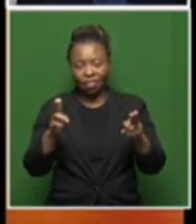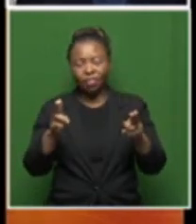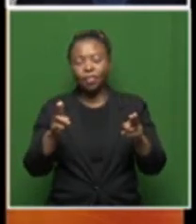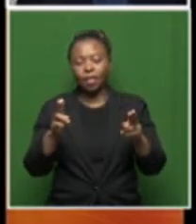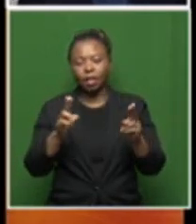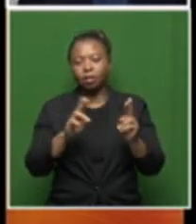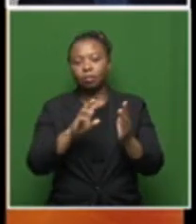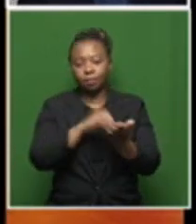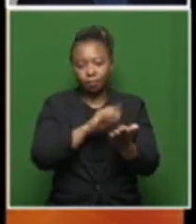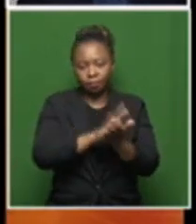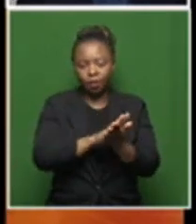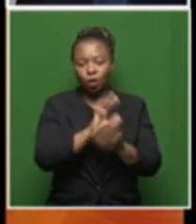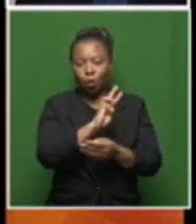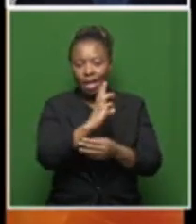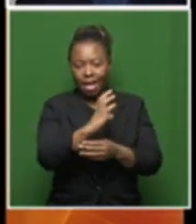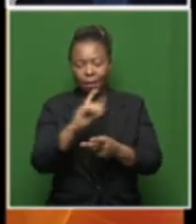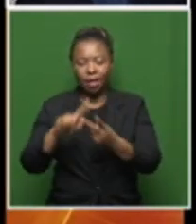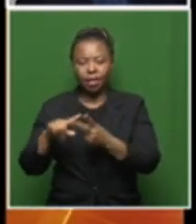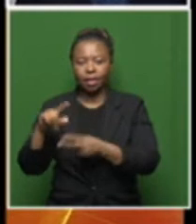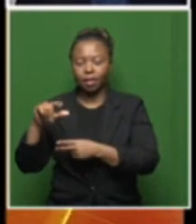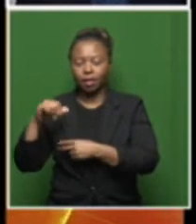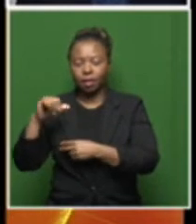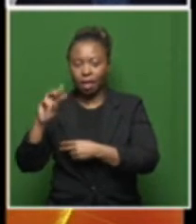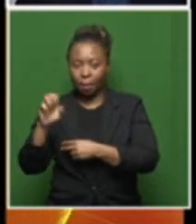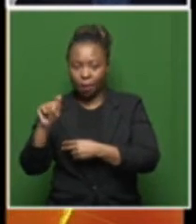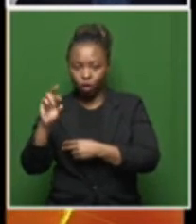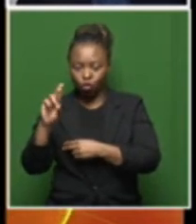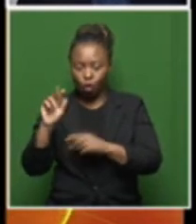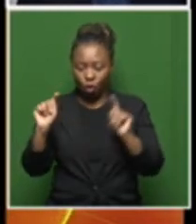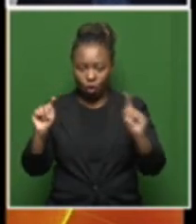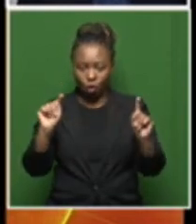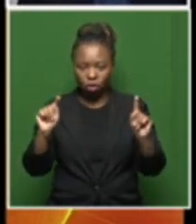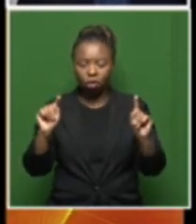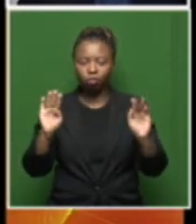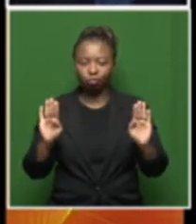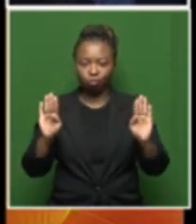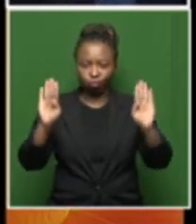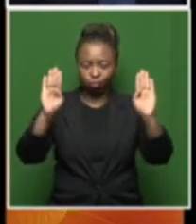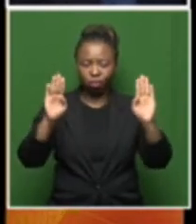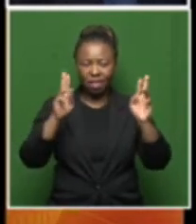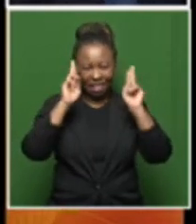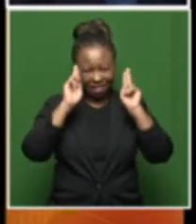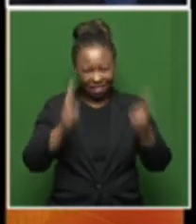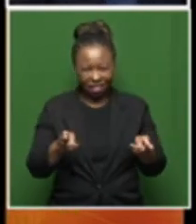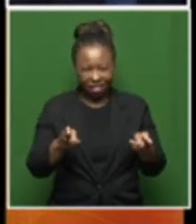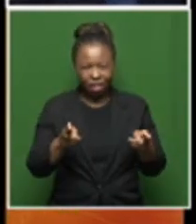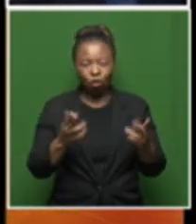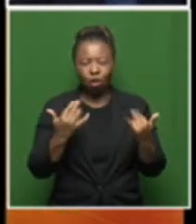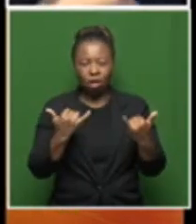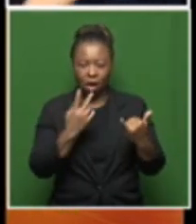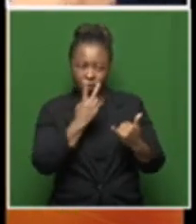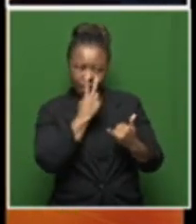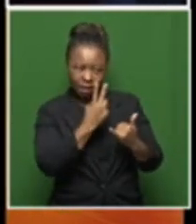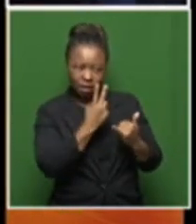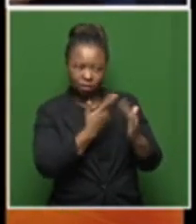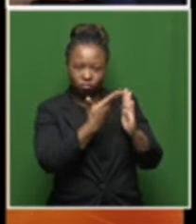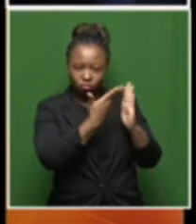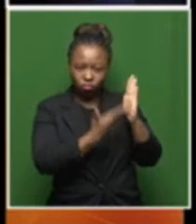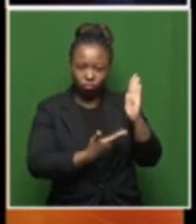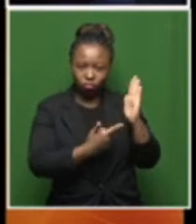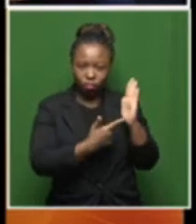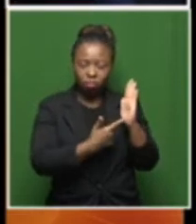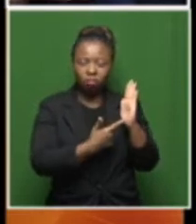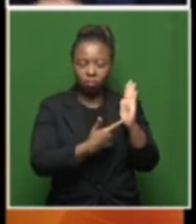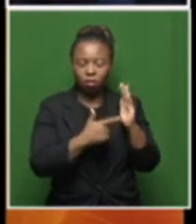Cape and the Cape Metro has now broken through the upper bounds of expected deaths. And we're obviously watching this, and we're calibrating our deaths